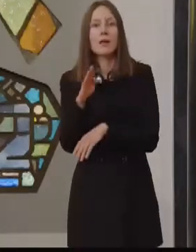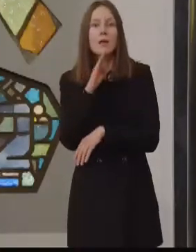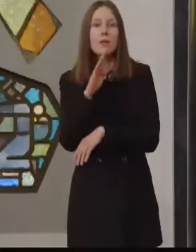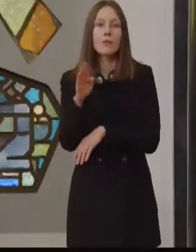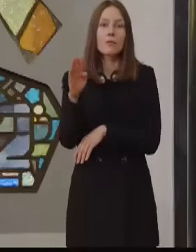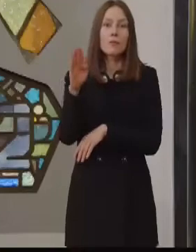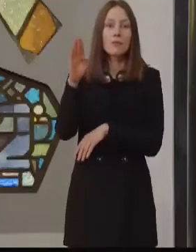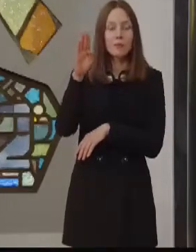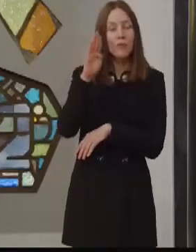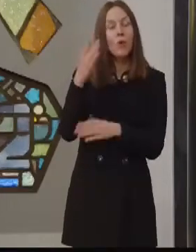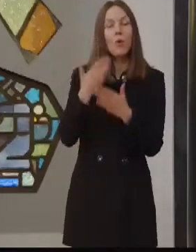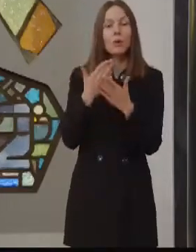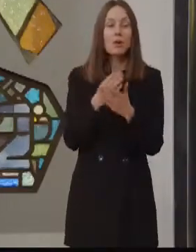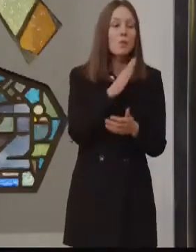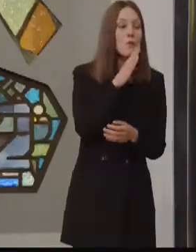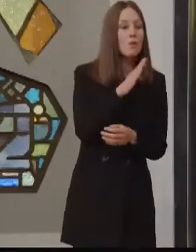All the discussion,